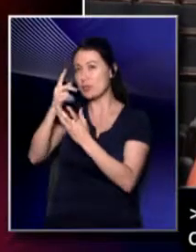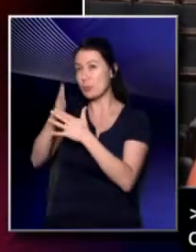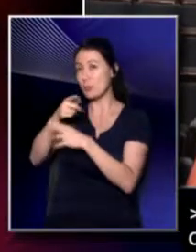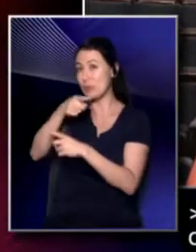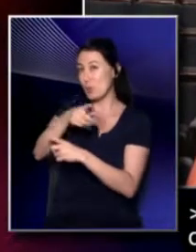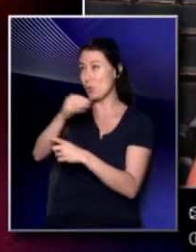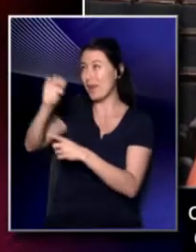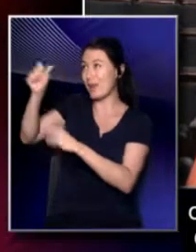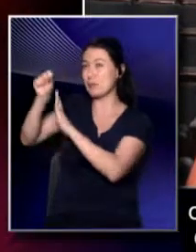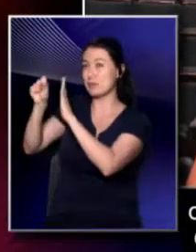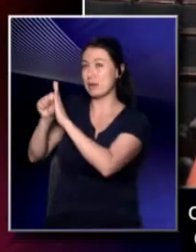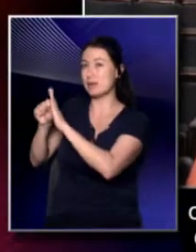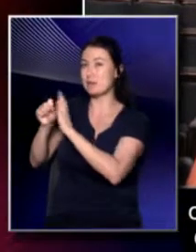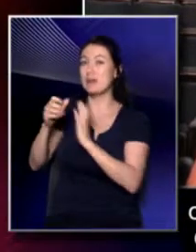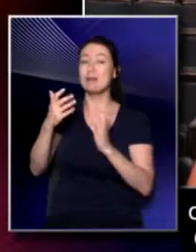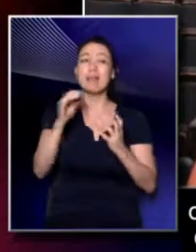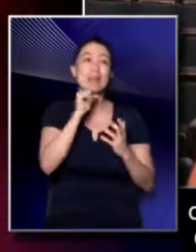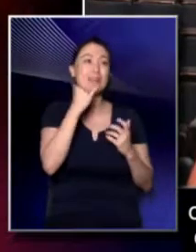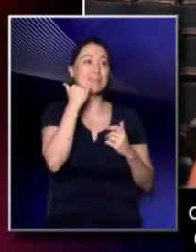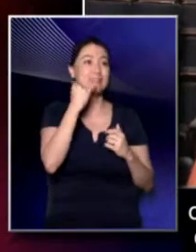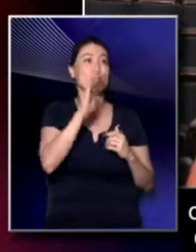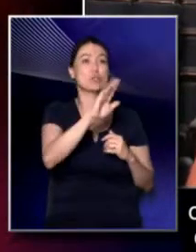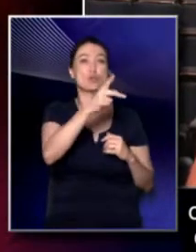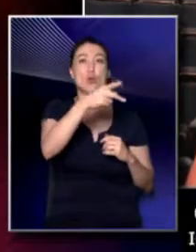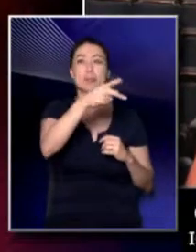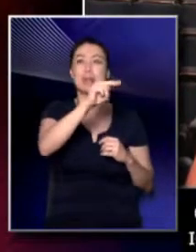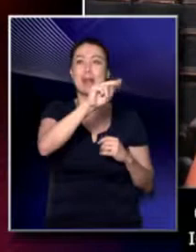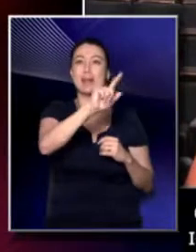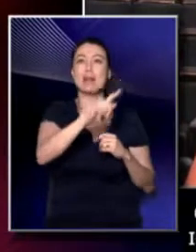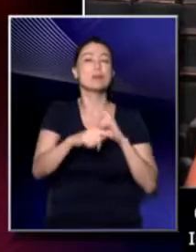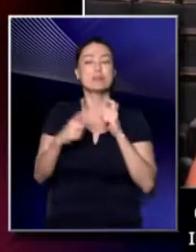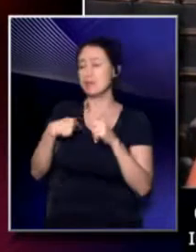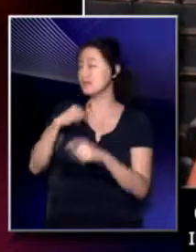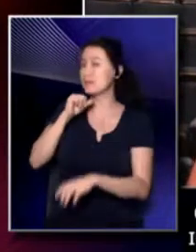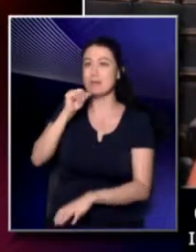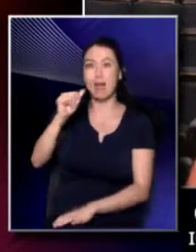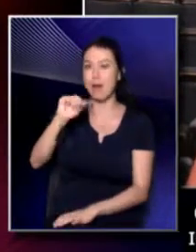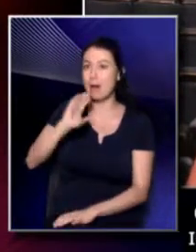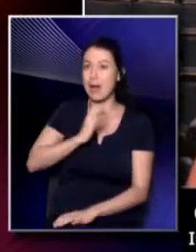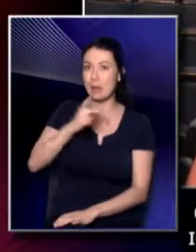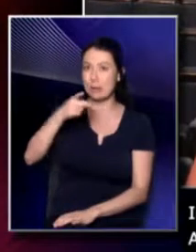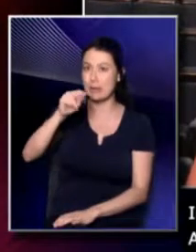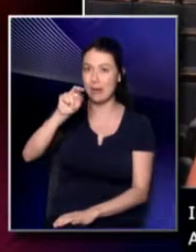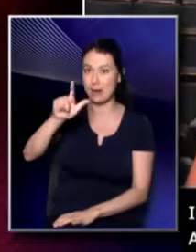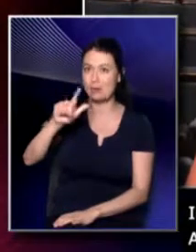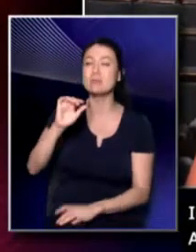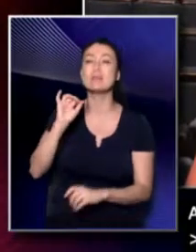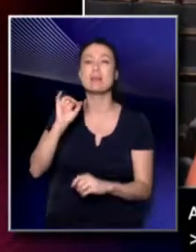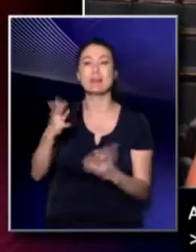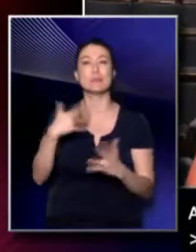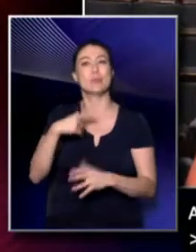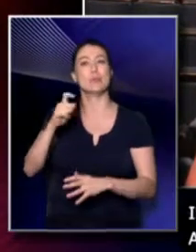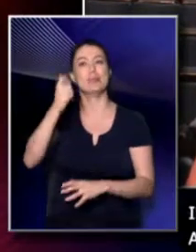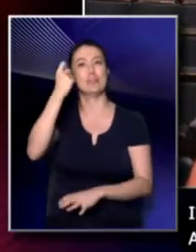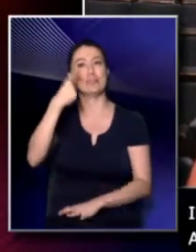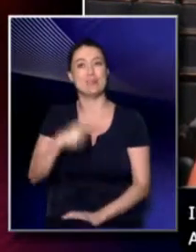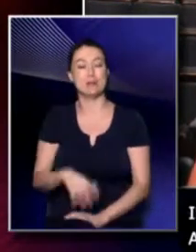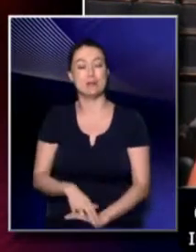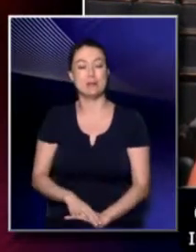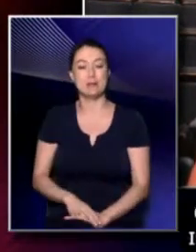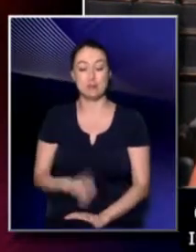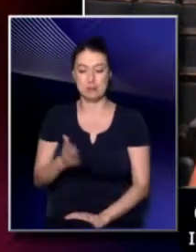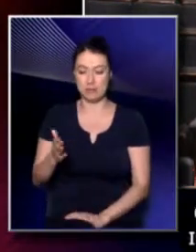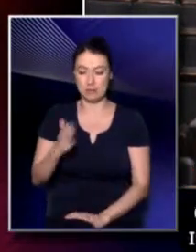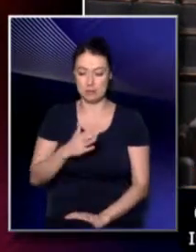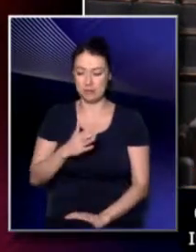what's your P&L or what's your costs? And This is right. not our P&L. Right. Yeah. Okay. That's what we need to understand. Okay. So can I ask,